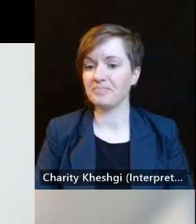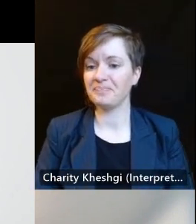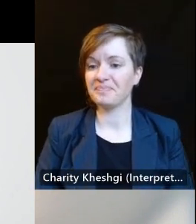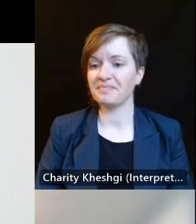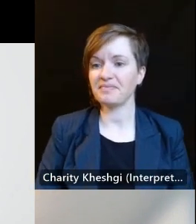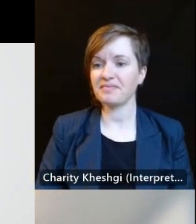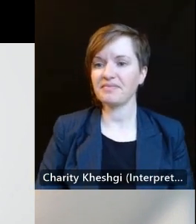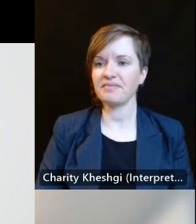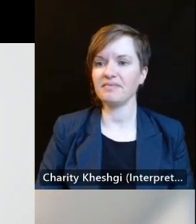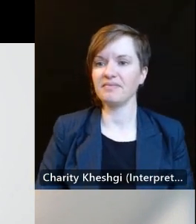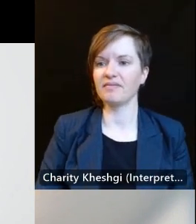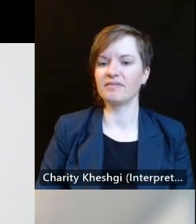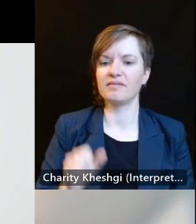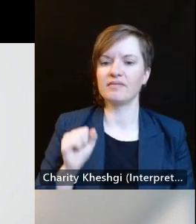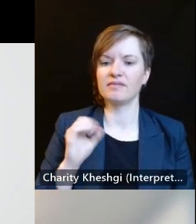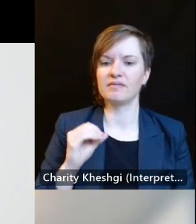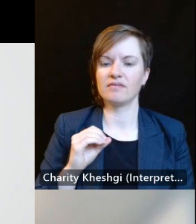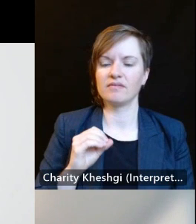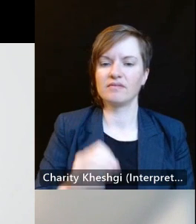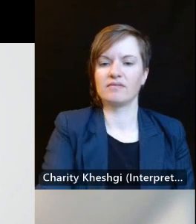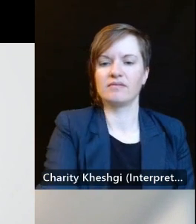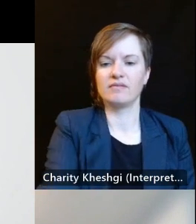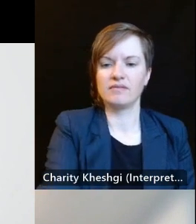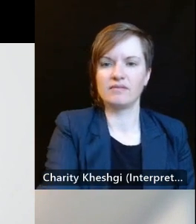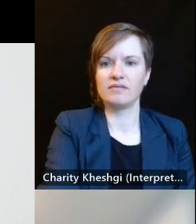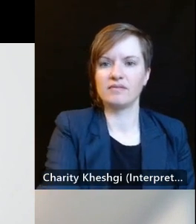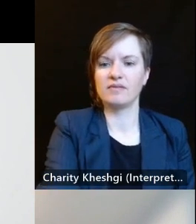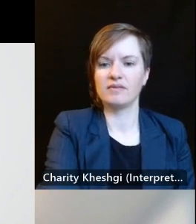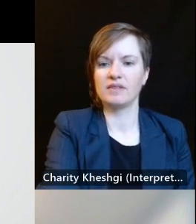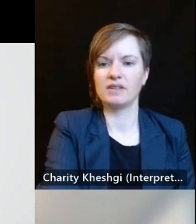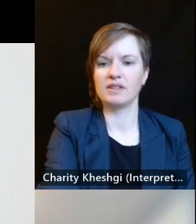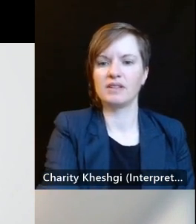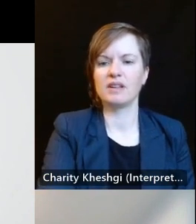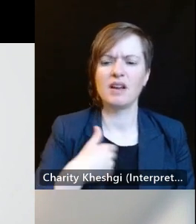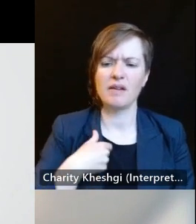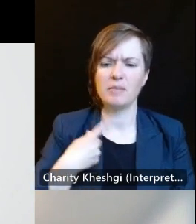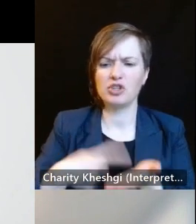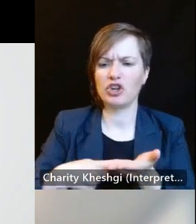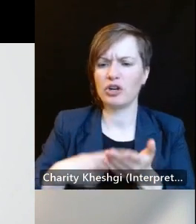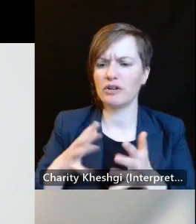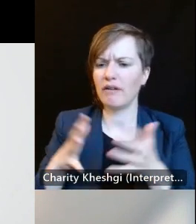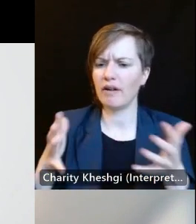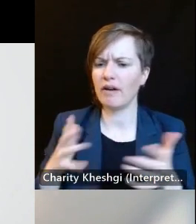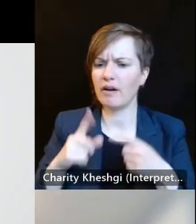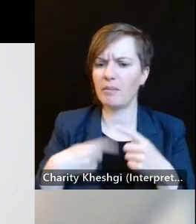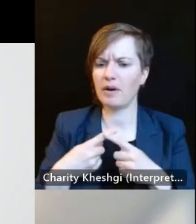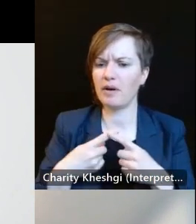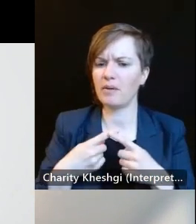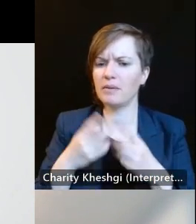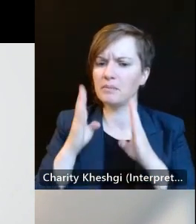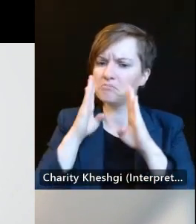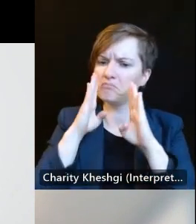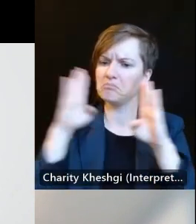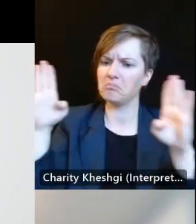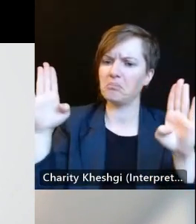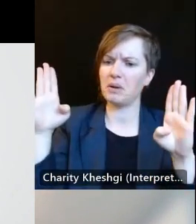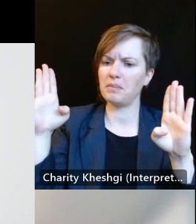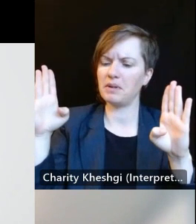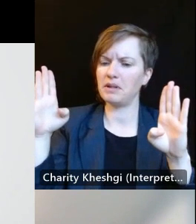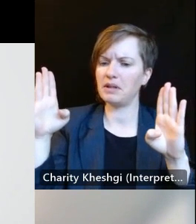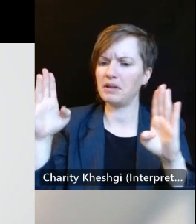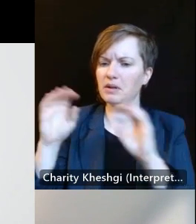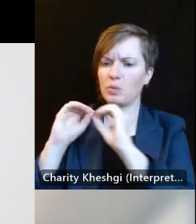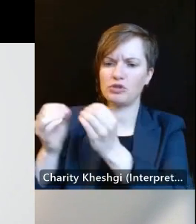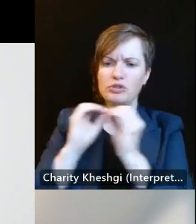So I've been talking a lot about what public entities are required to do. So we thought we would throw